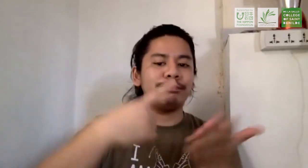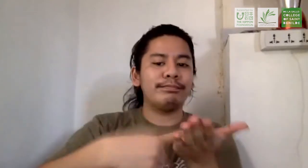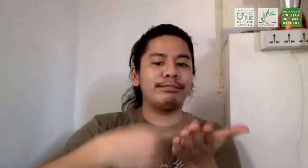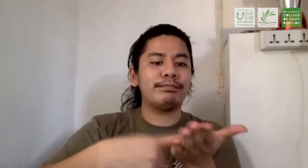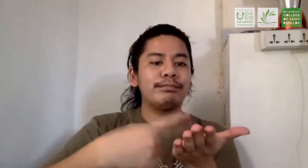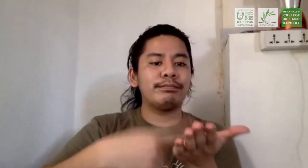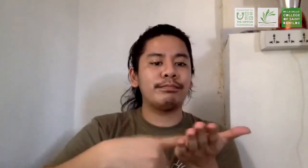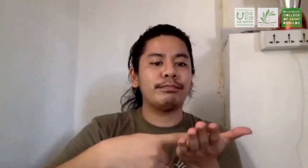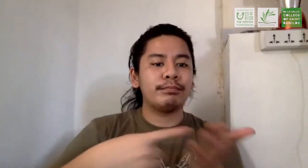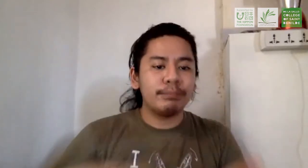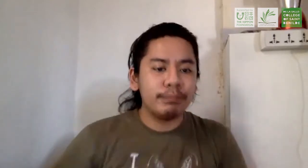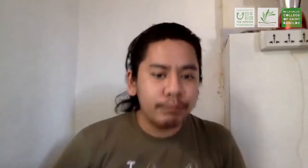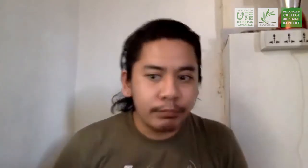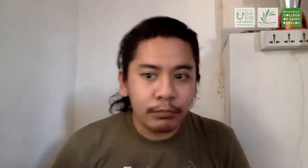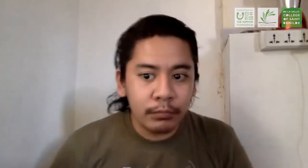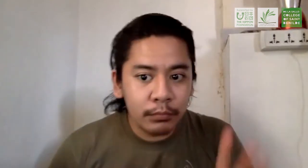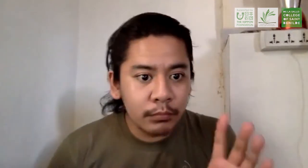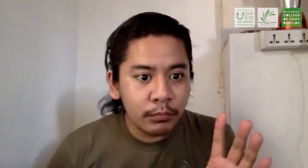average, or easy?